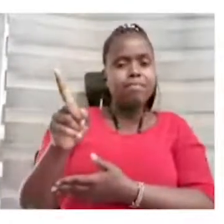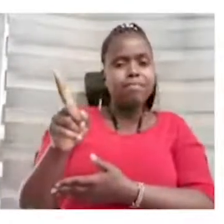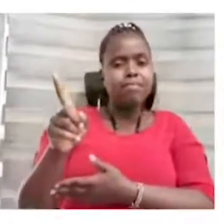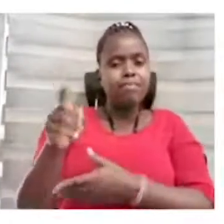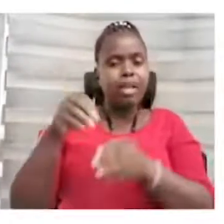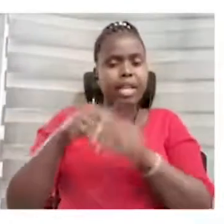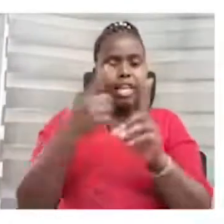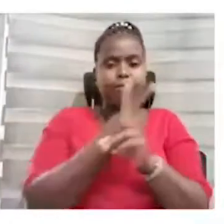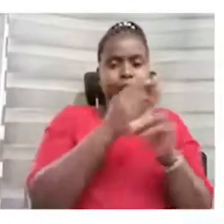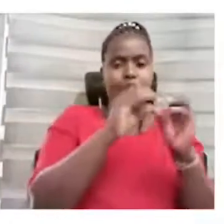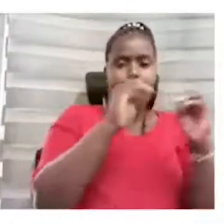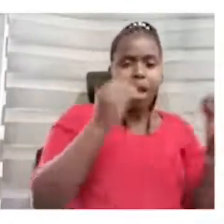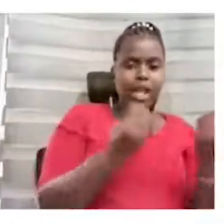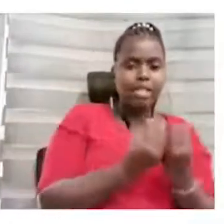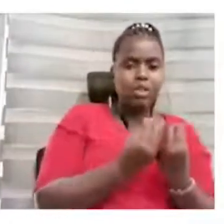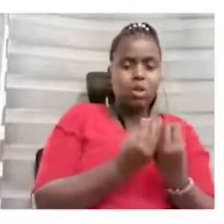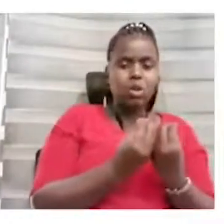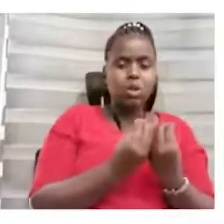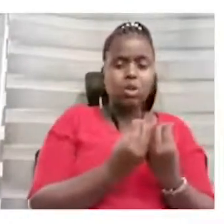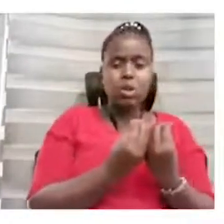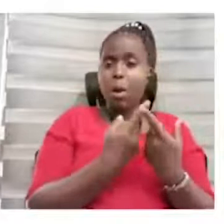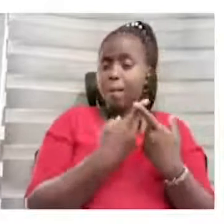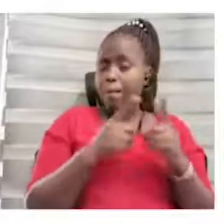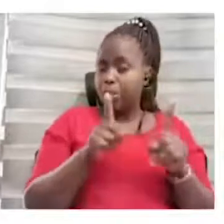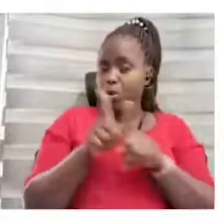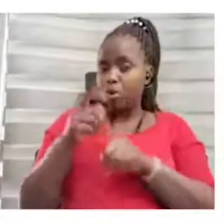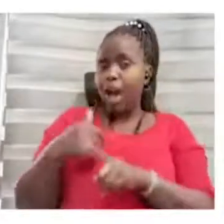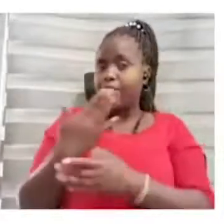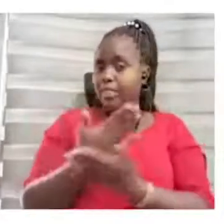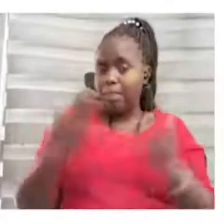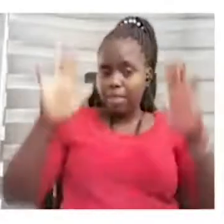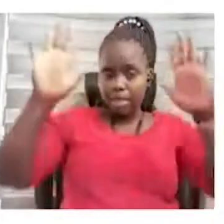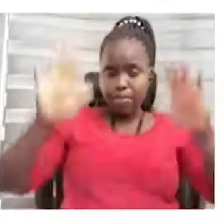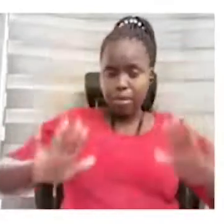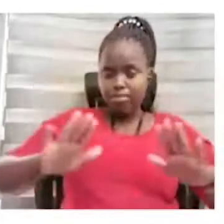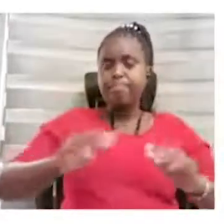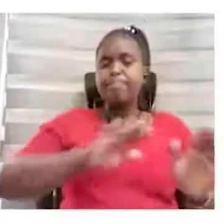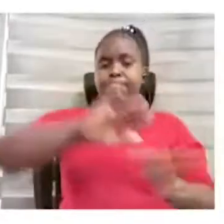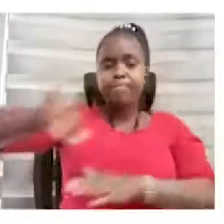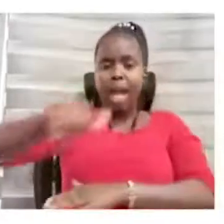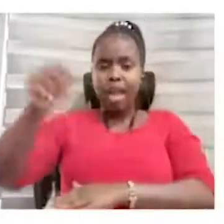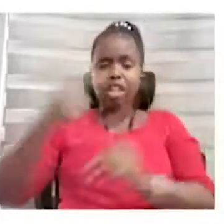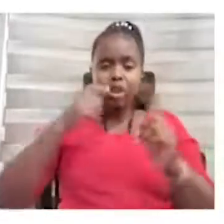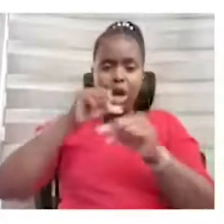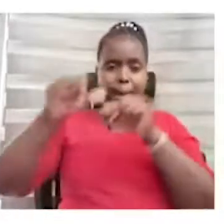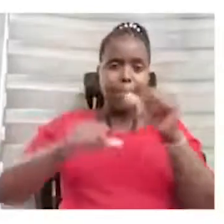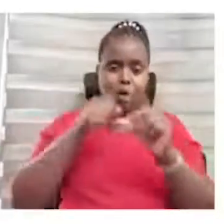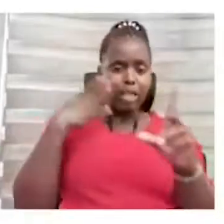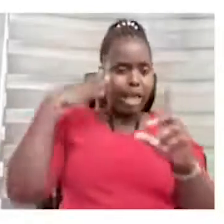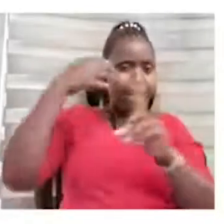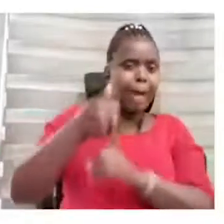organizations, but it is something that is important. You also mentioned about the broader impact, the multiplier